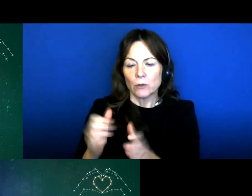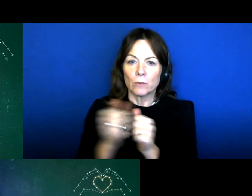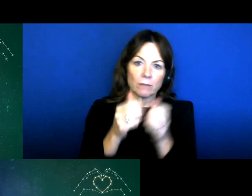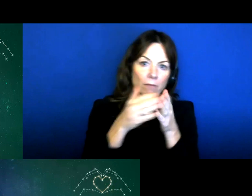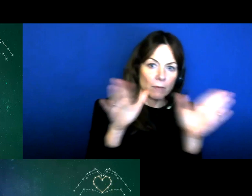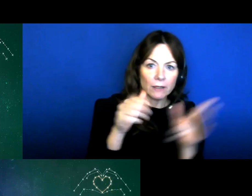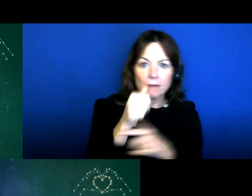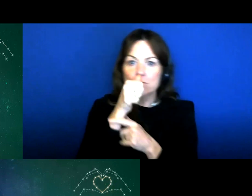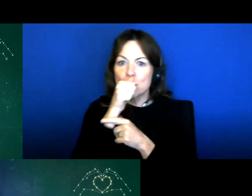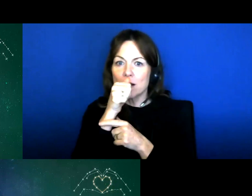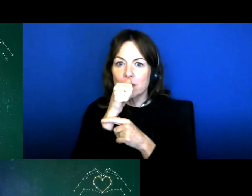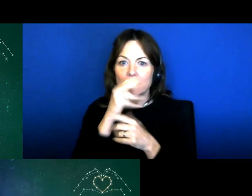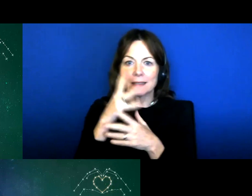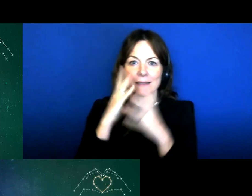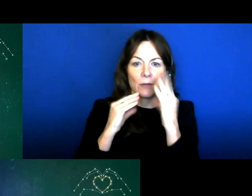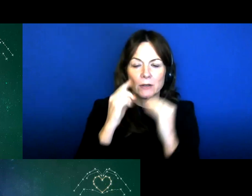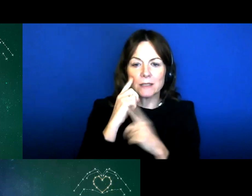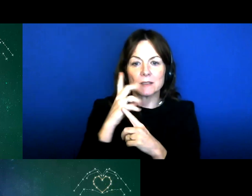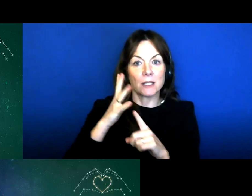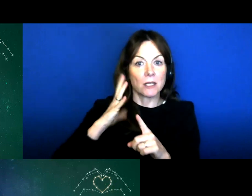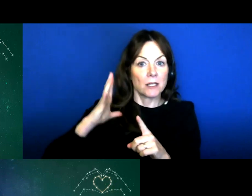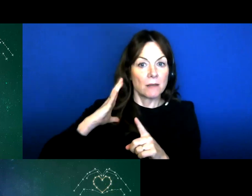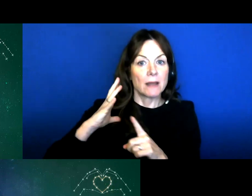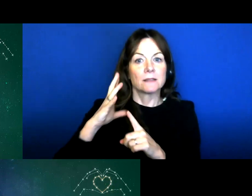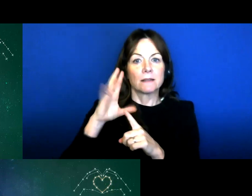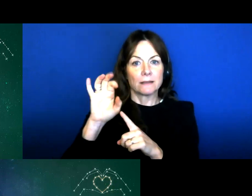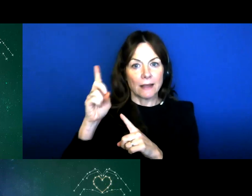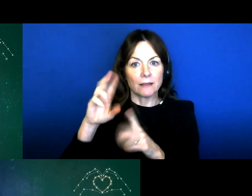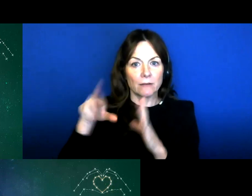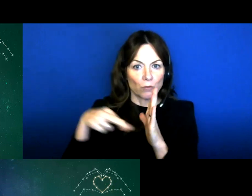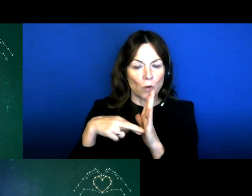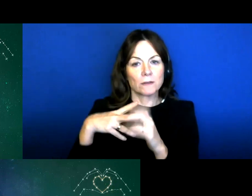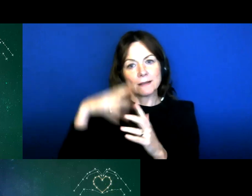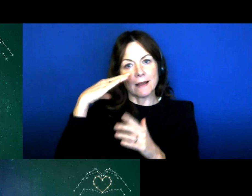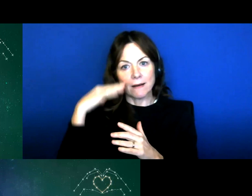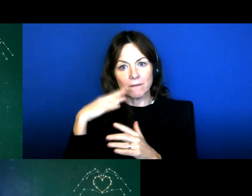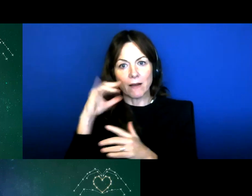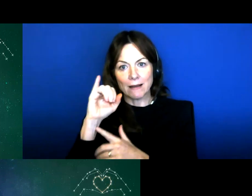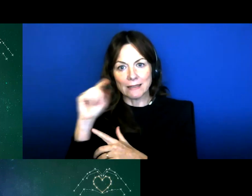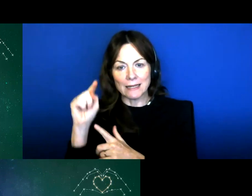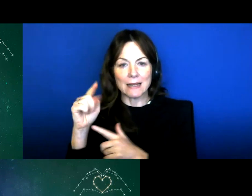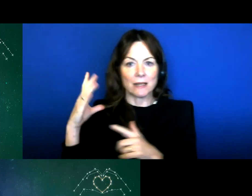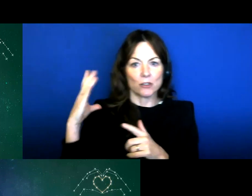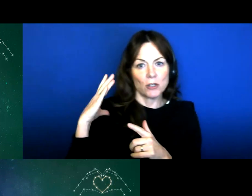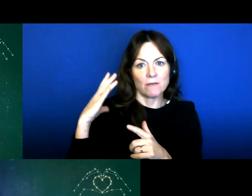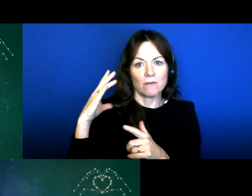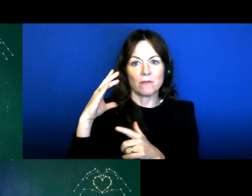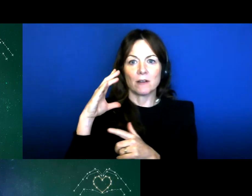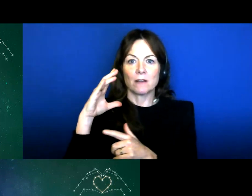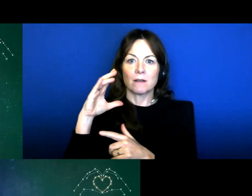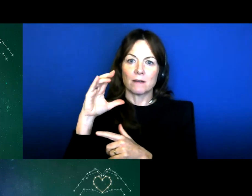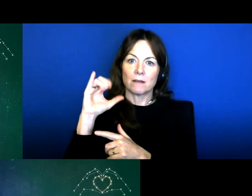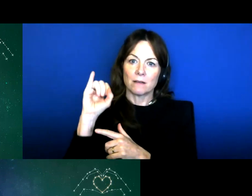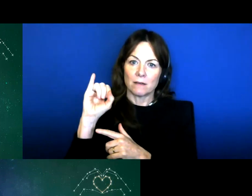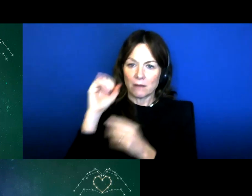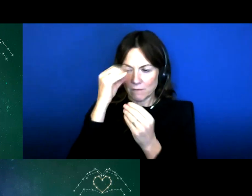sector experience, including past executive roles as head of information technology and chief information officer.